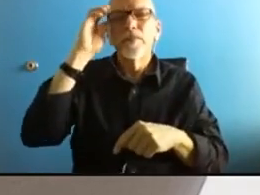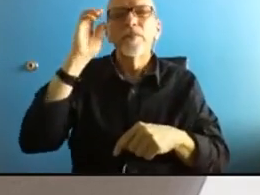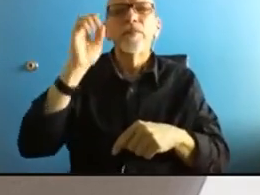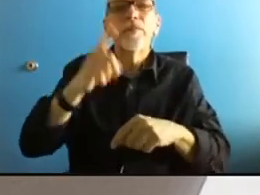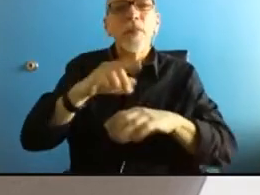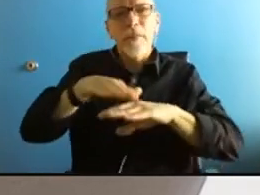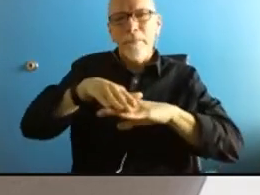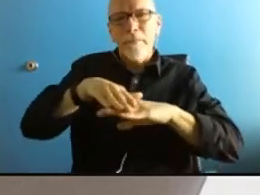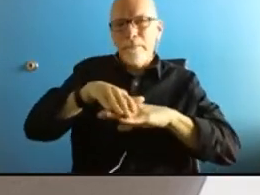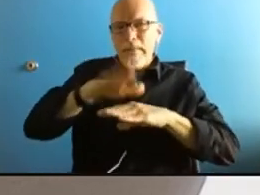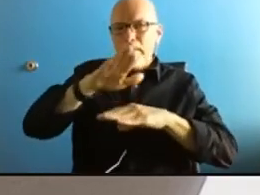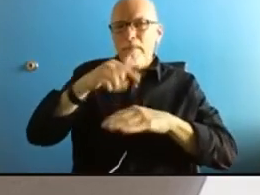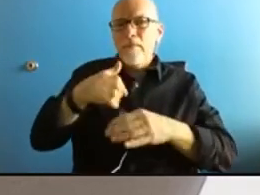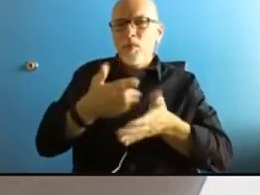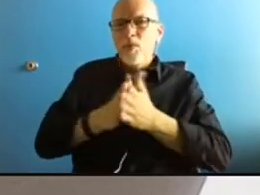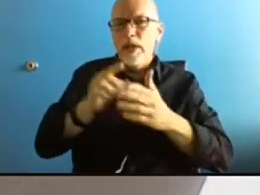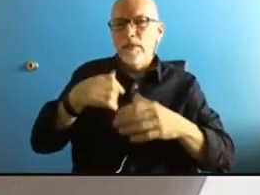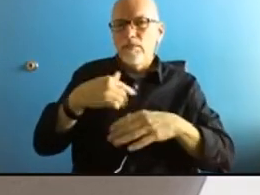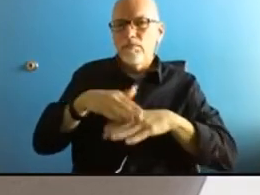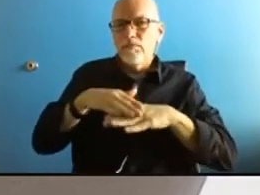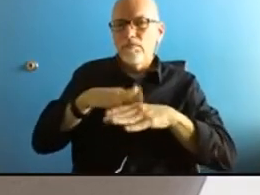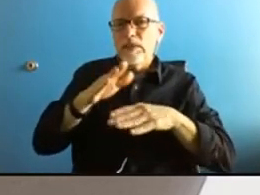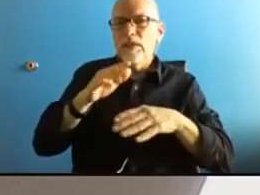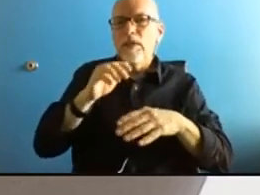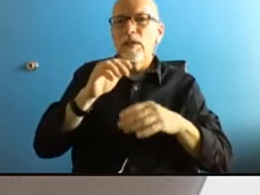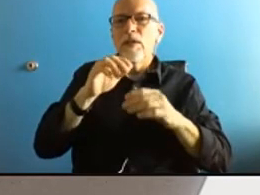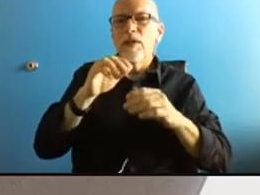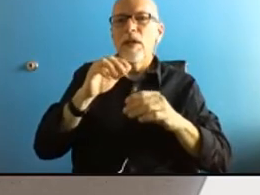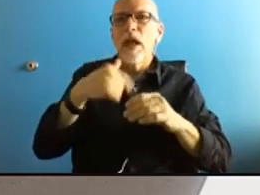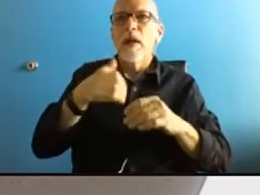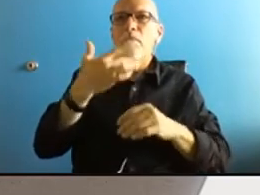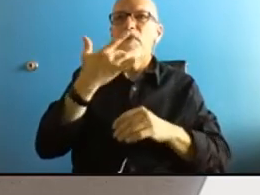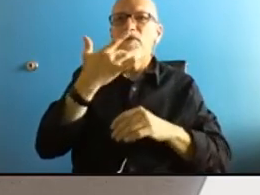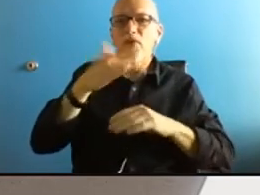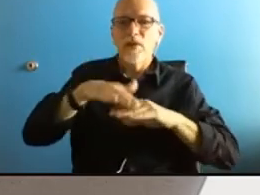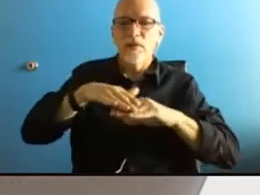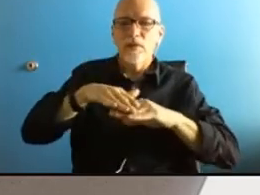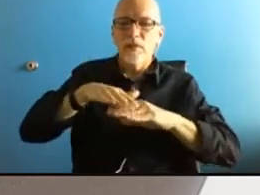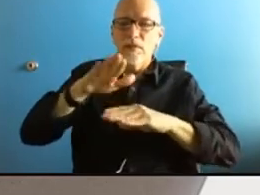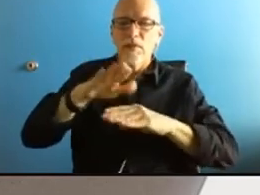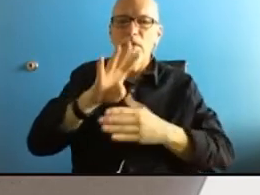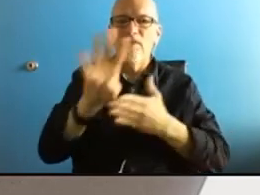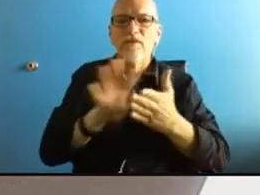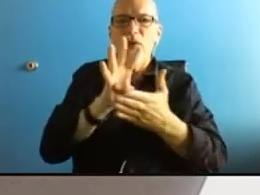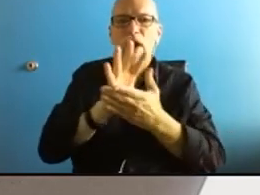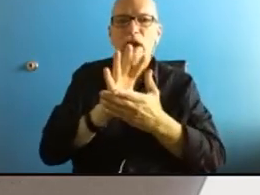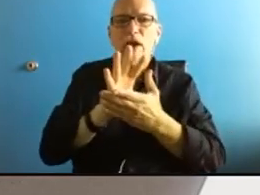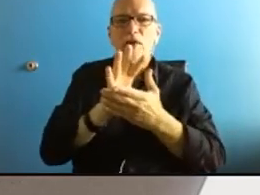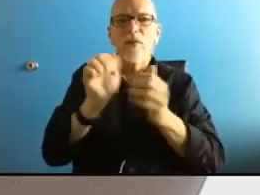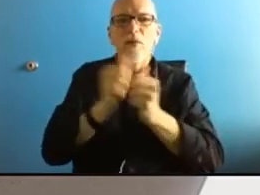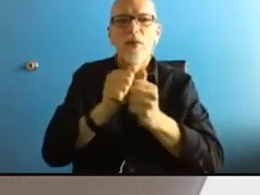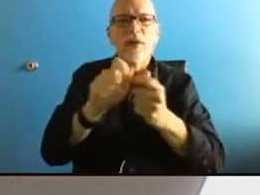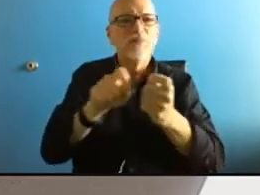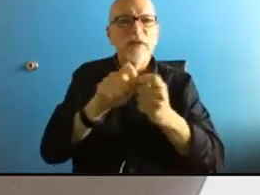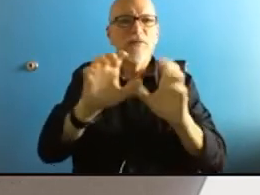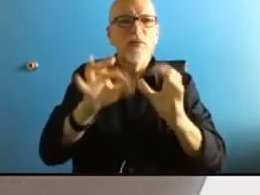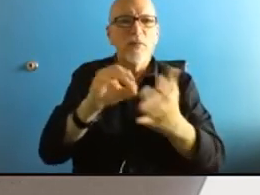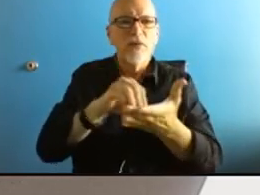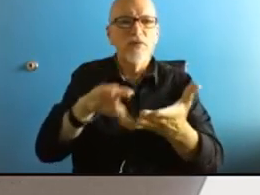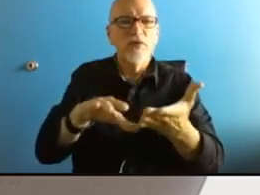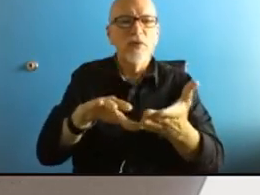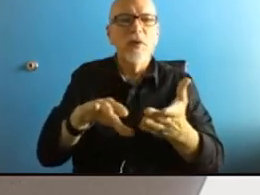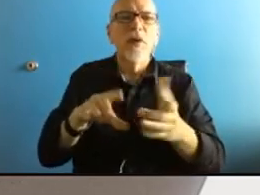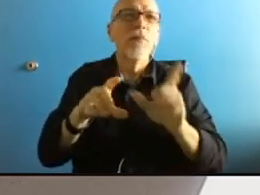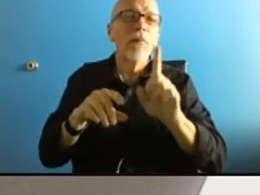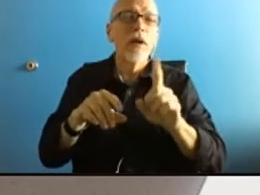minimum I request is to have no less than 4 hours with any particular group of students. But